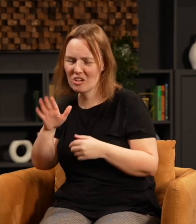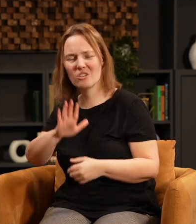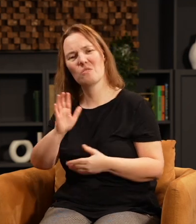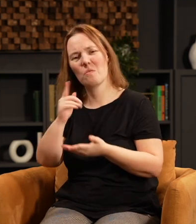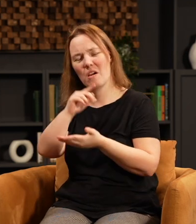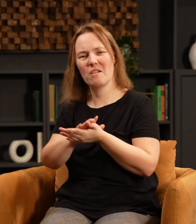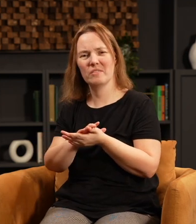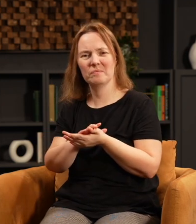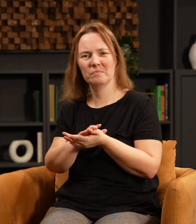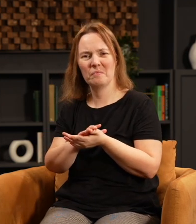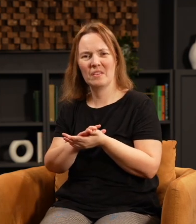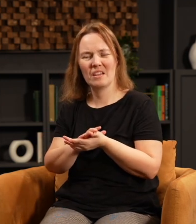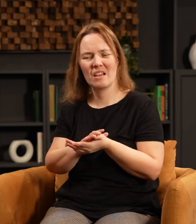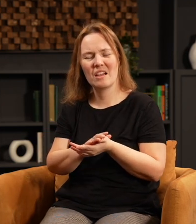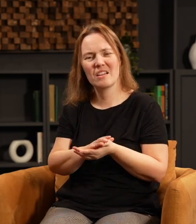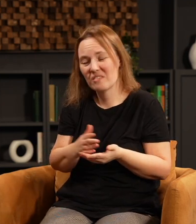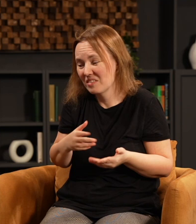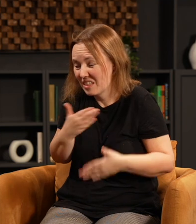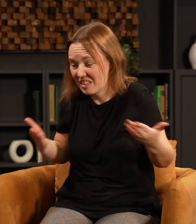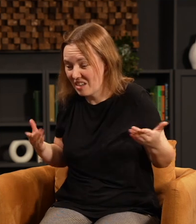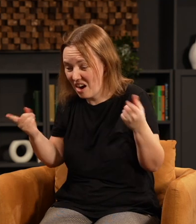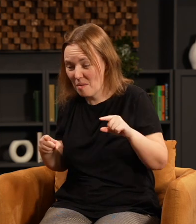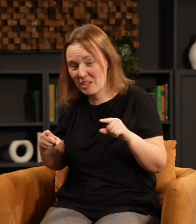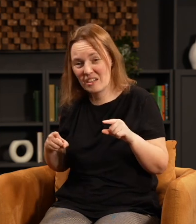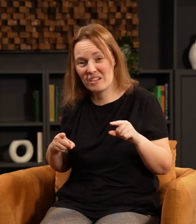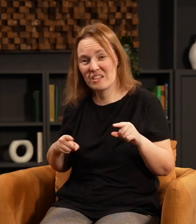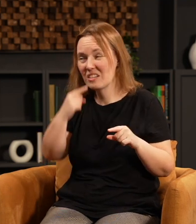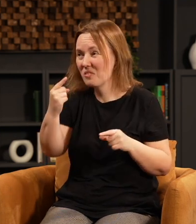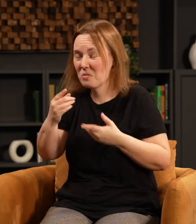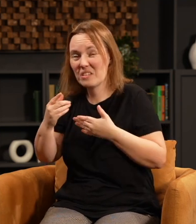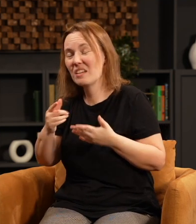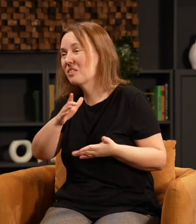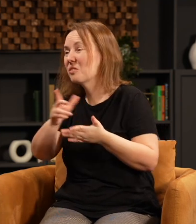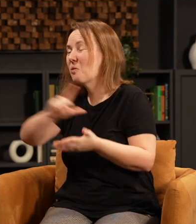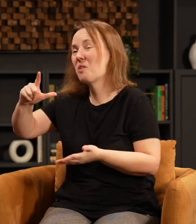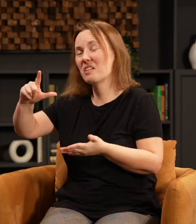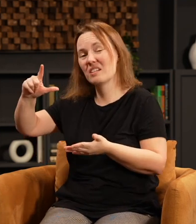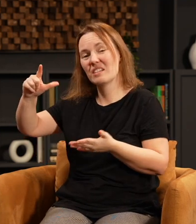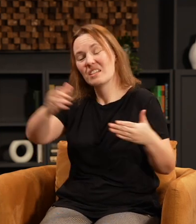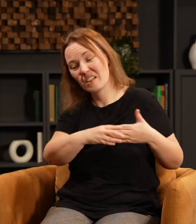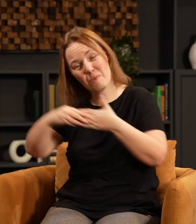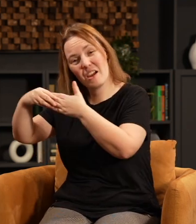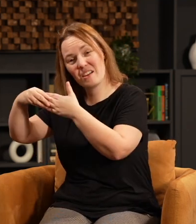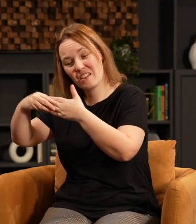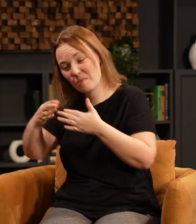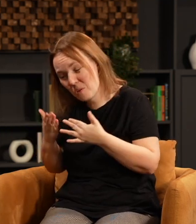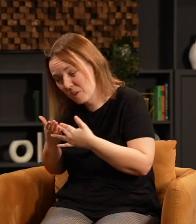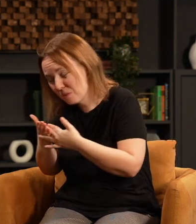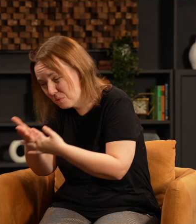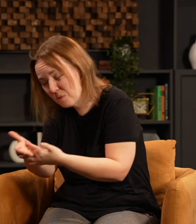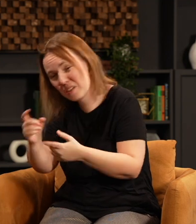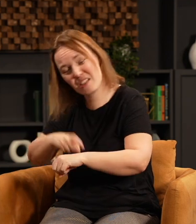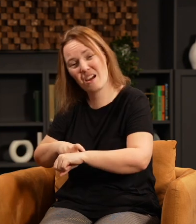take the Lord's hand and we say, Lord, will you walk me through this? So that as I'm going through this valley, Lord, I know you are with me. As I'm going through this time, I